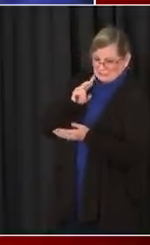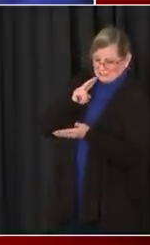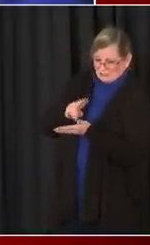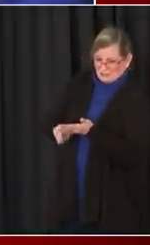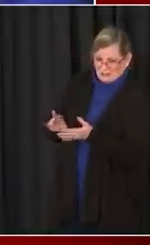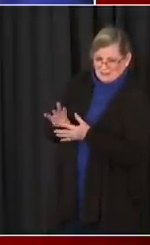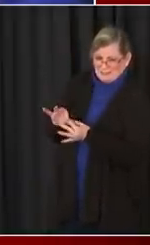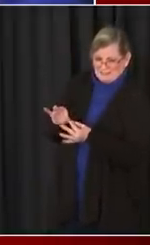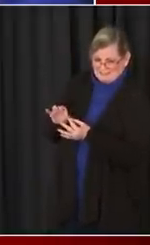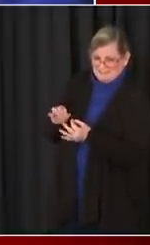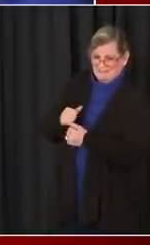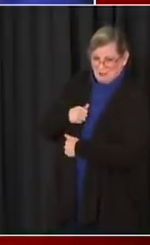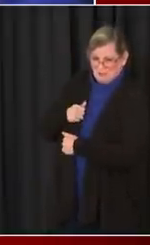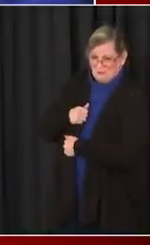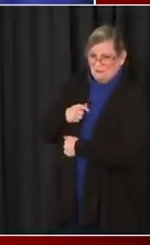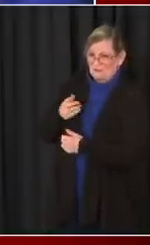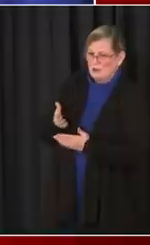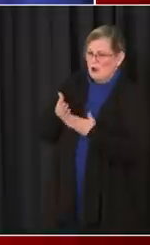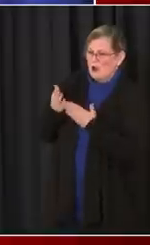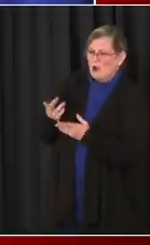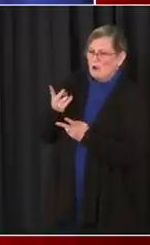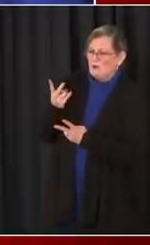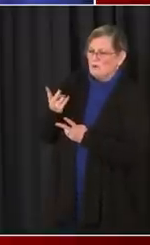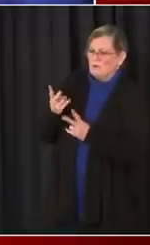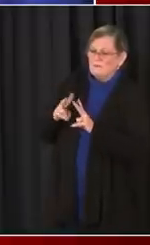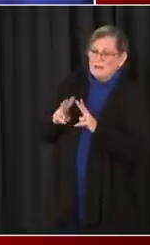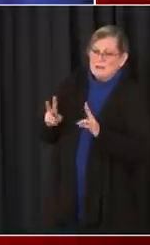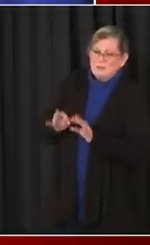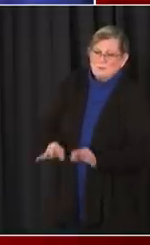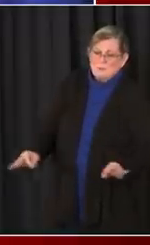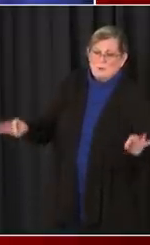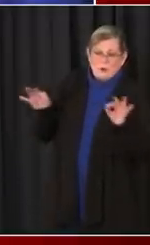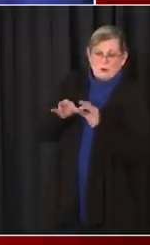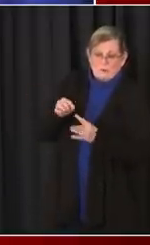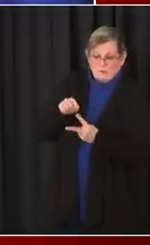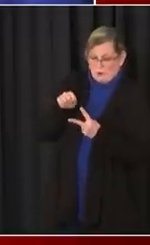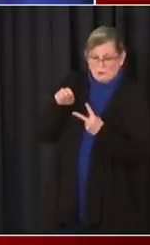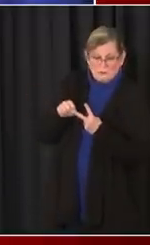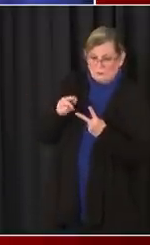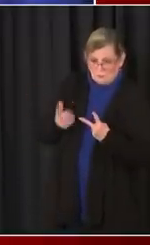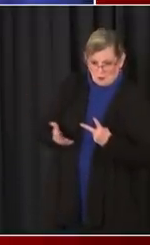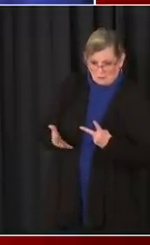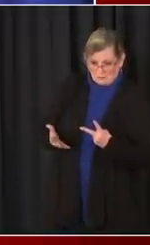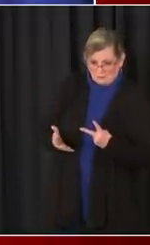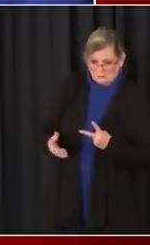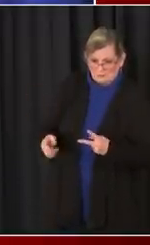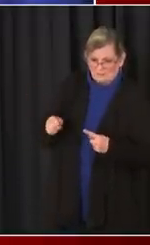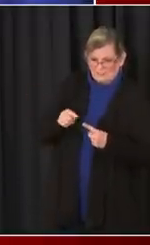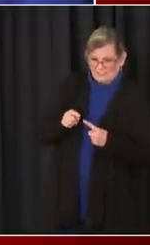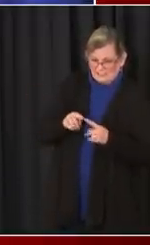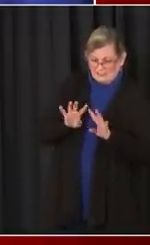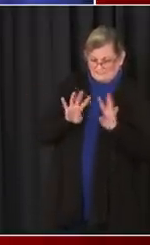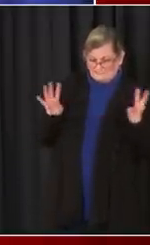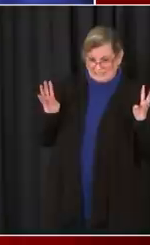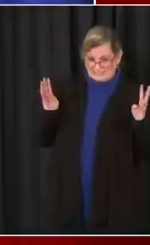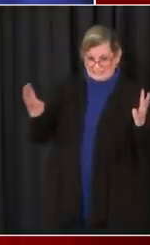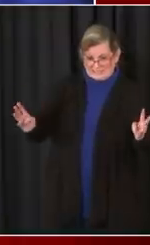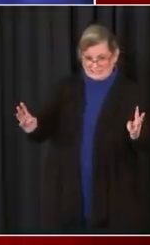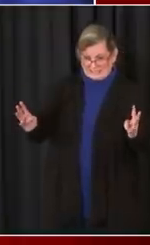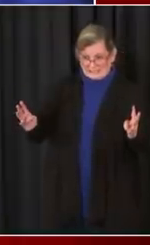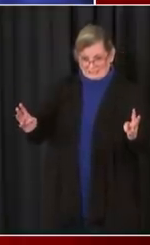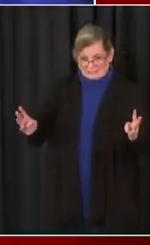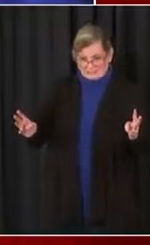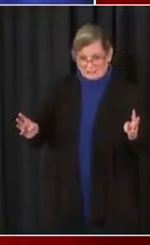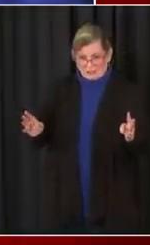Secretary offer two very important points already, that the fencing that is going up